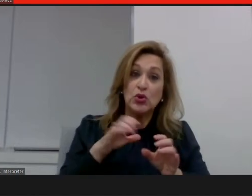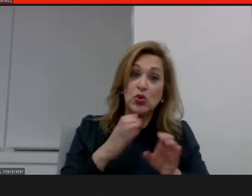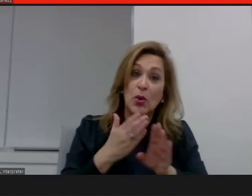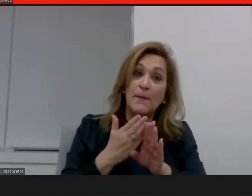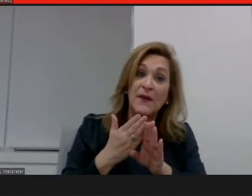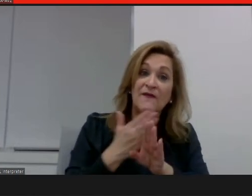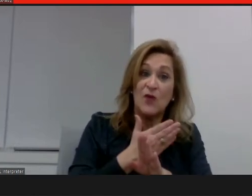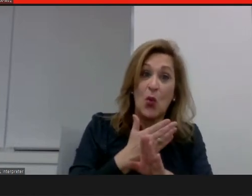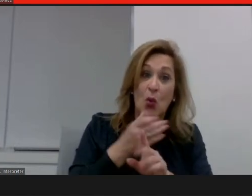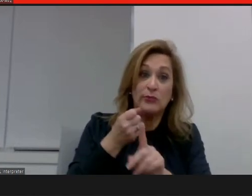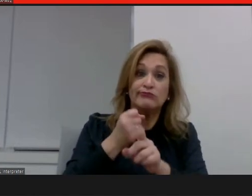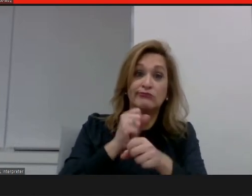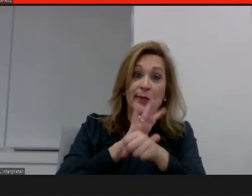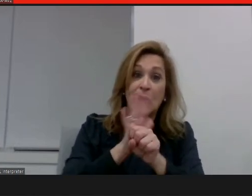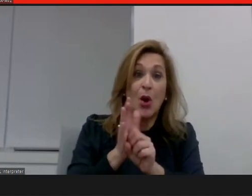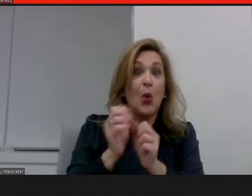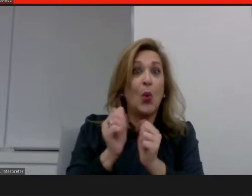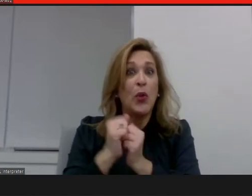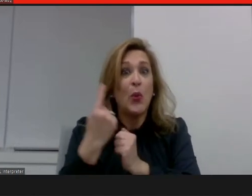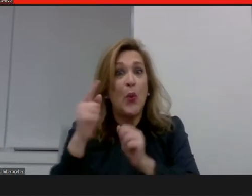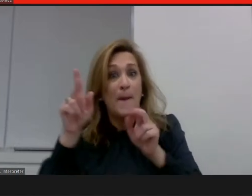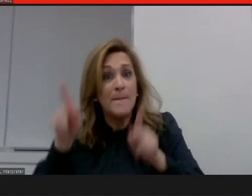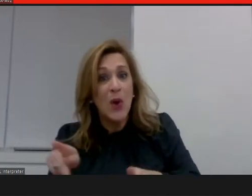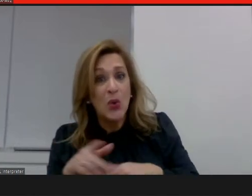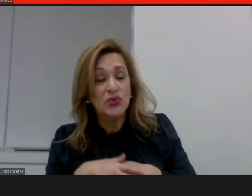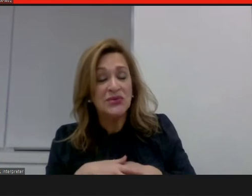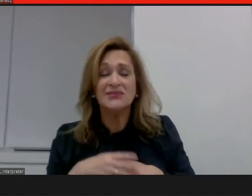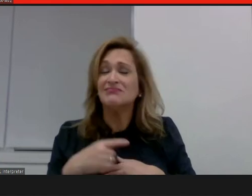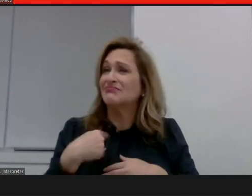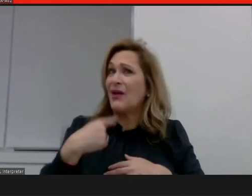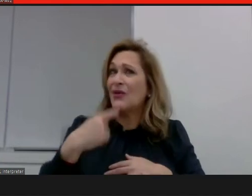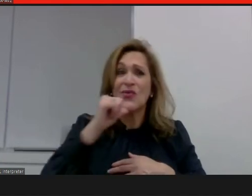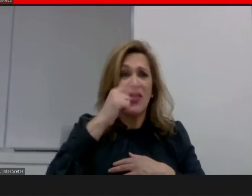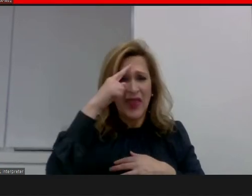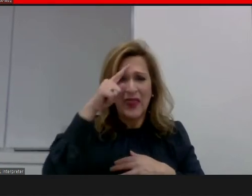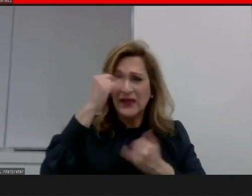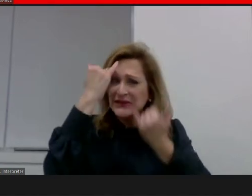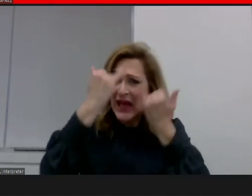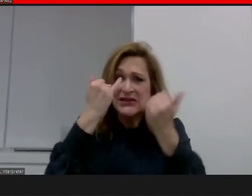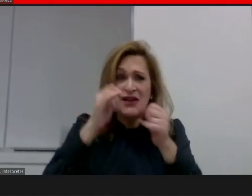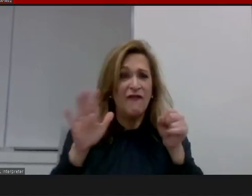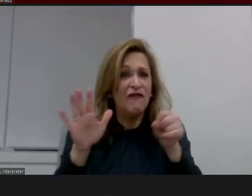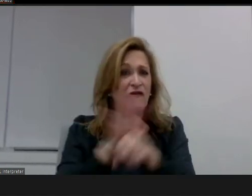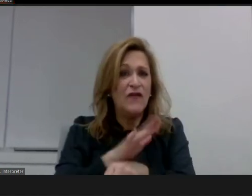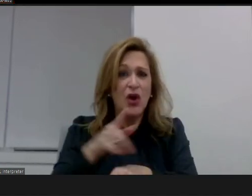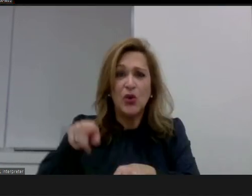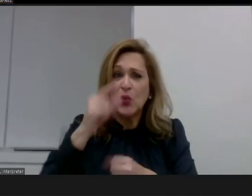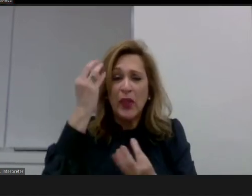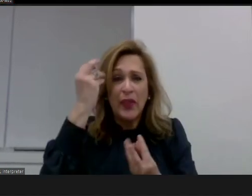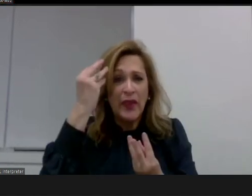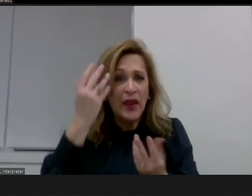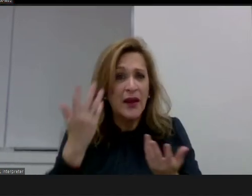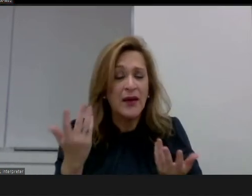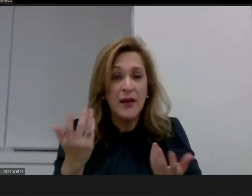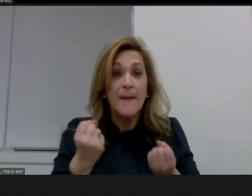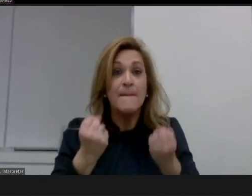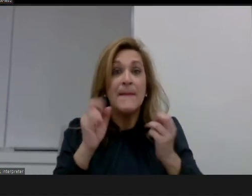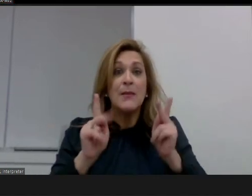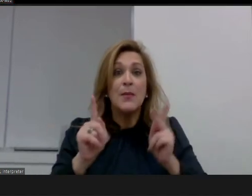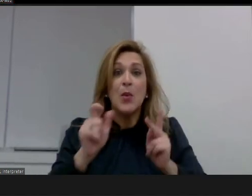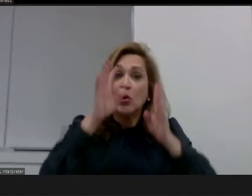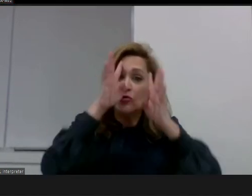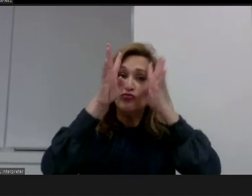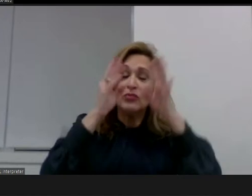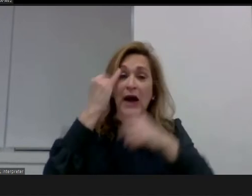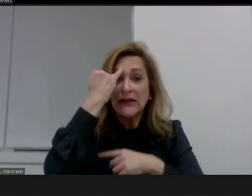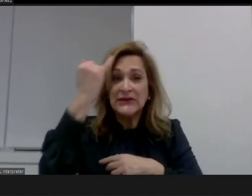one person. So I think this idea is not thought through properly. And I think that many of the people who came up with the idea